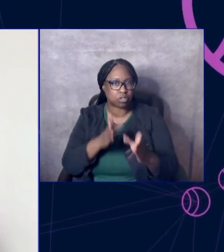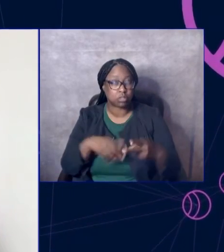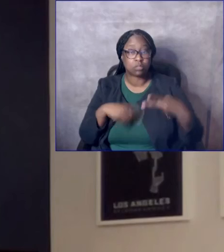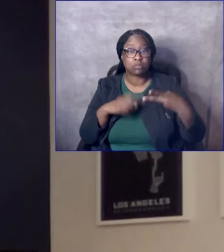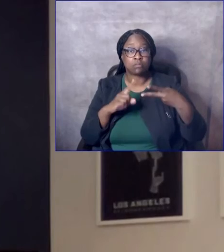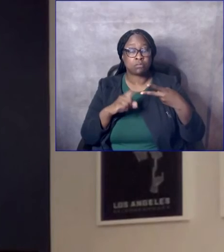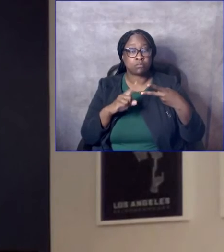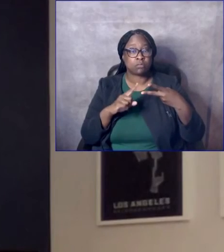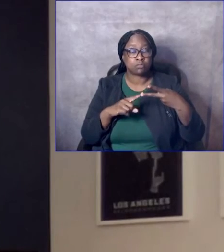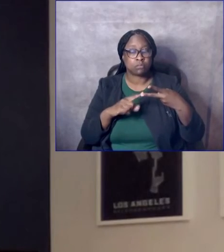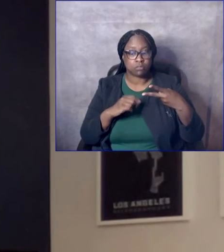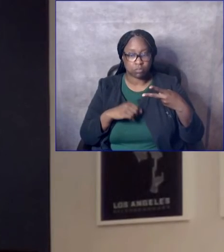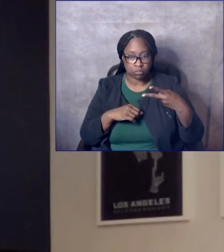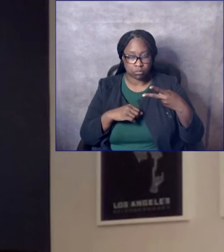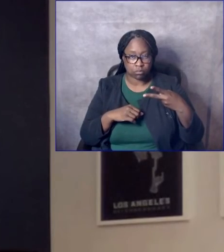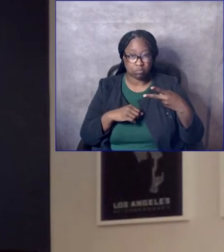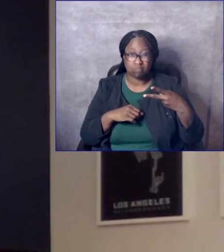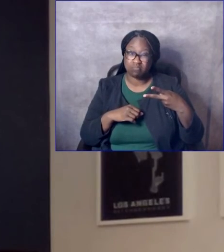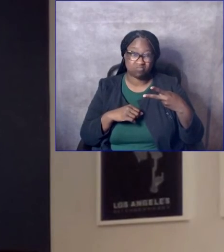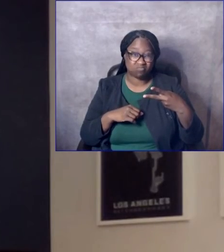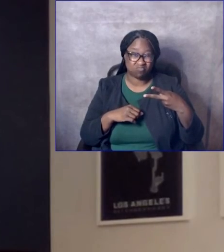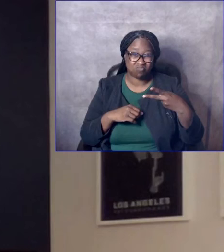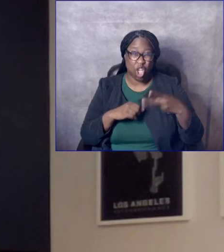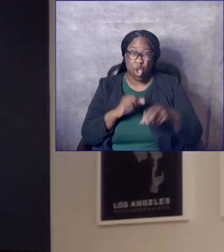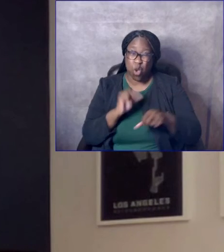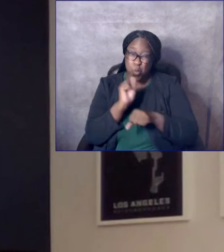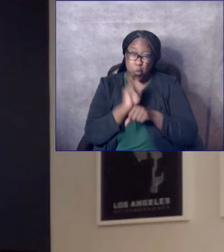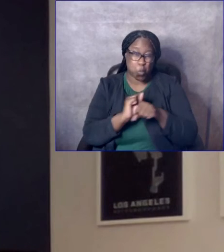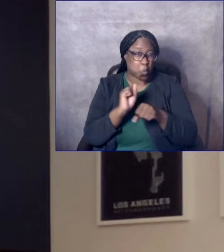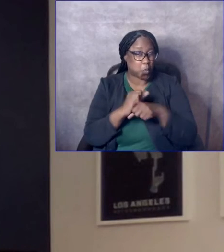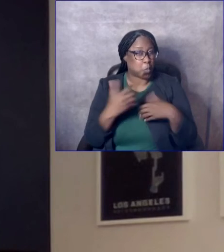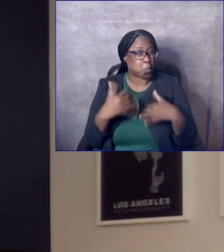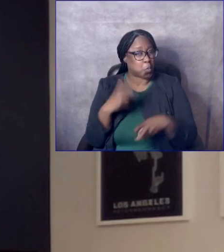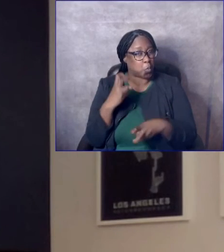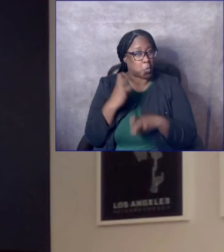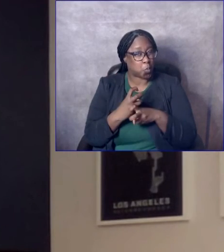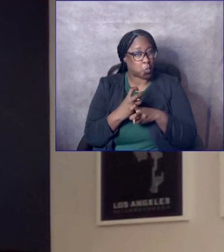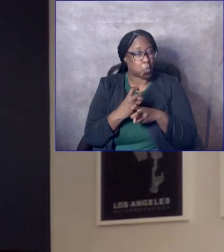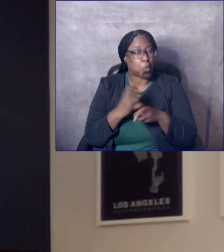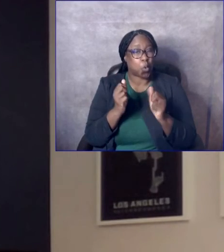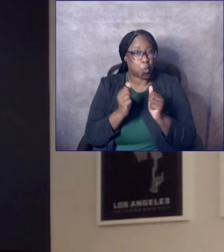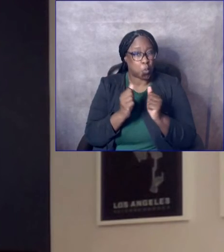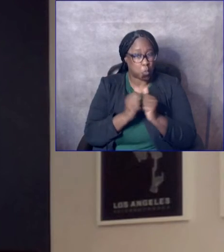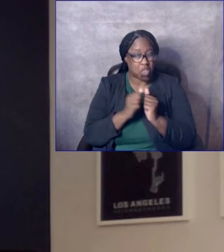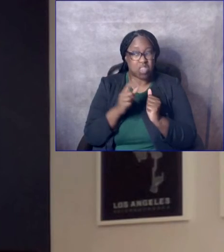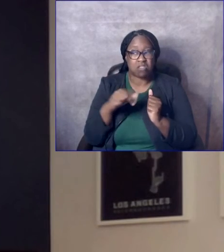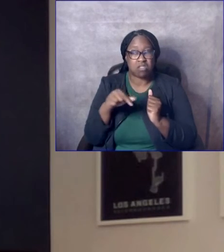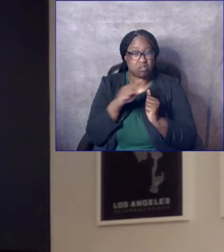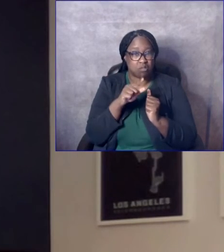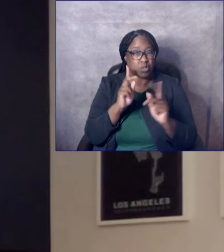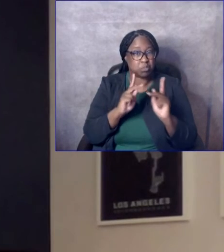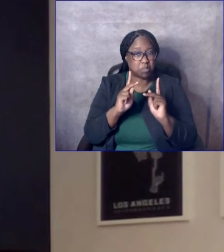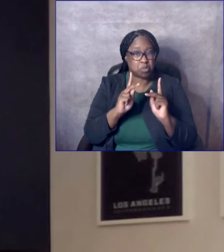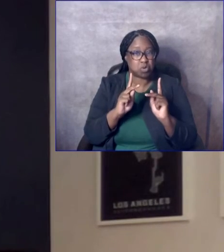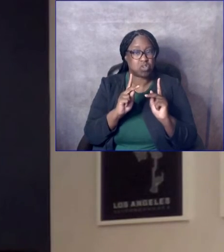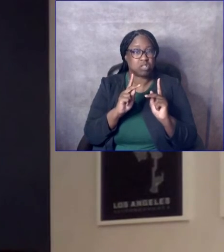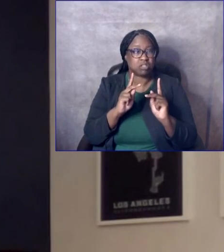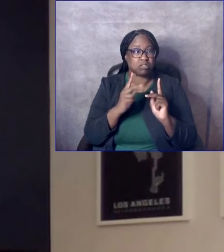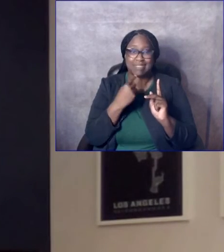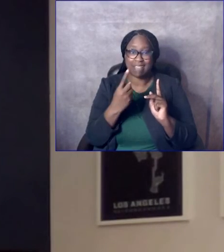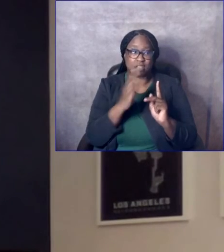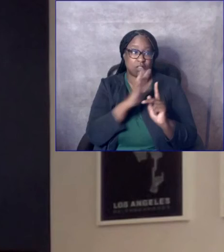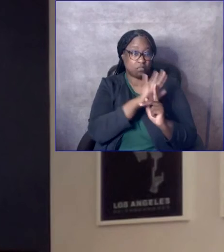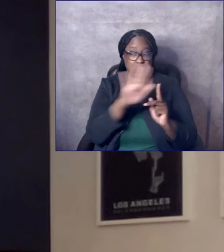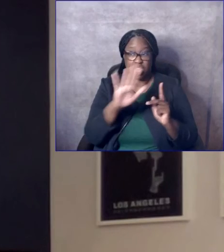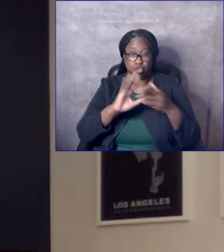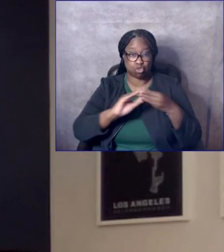happen was working really, really diligently with our spokespeople and people who were telling their stories. It was important for